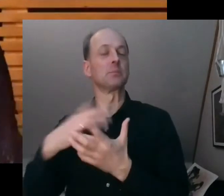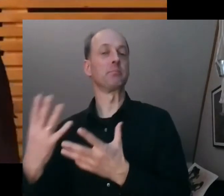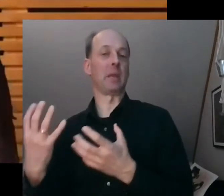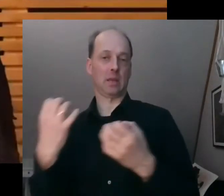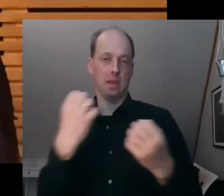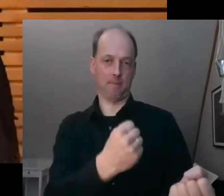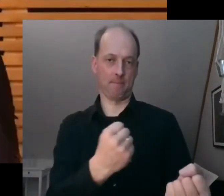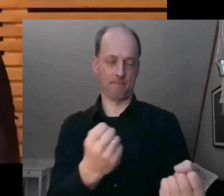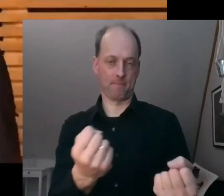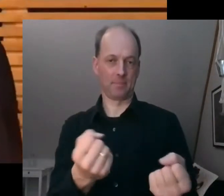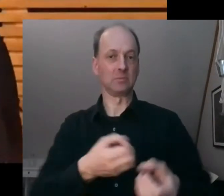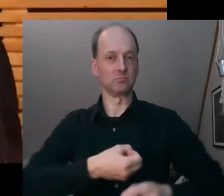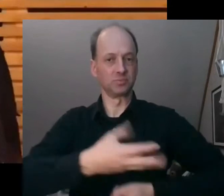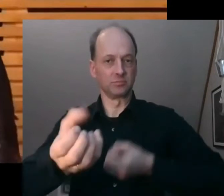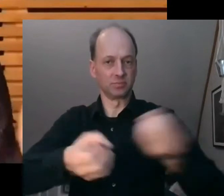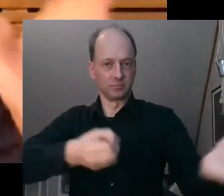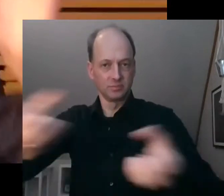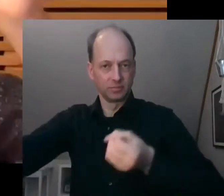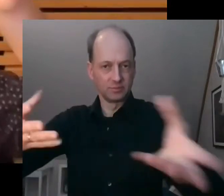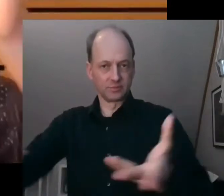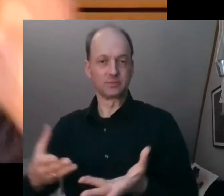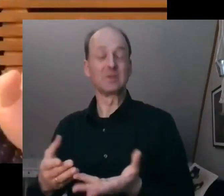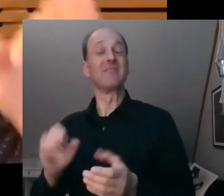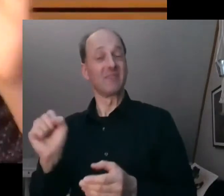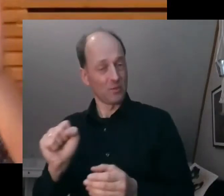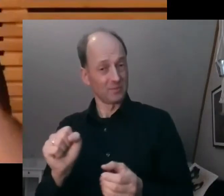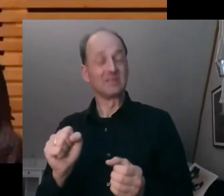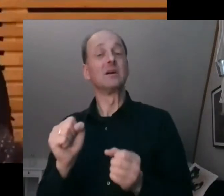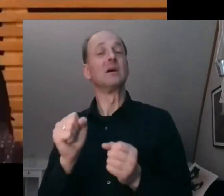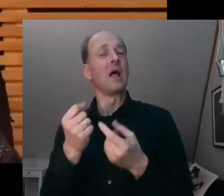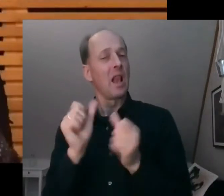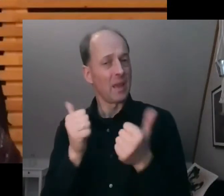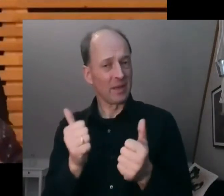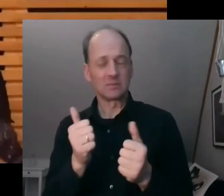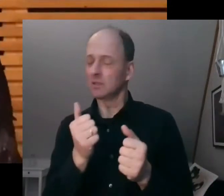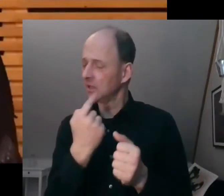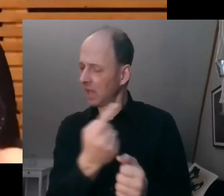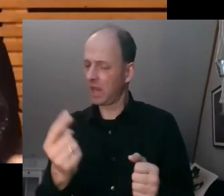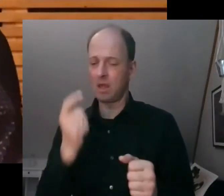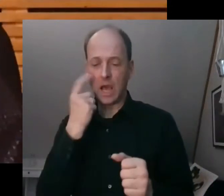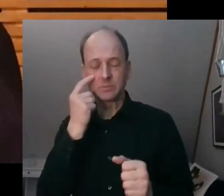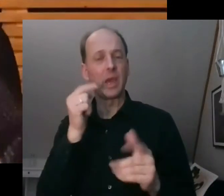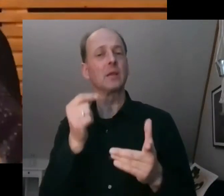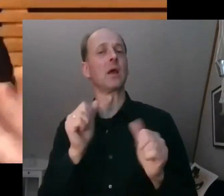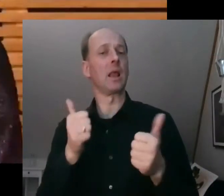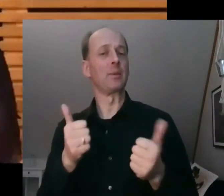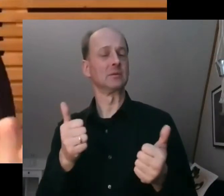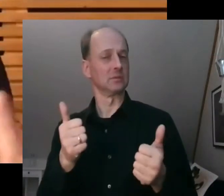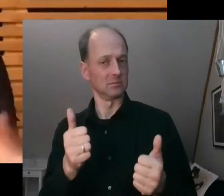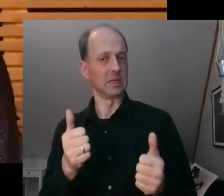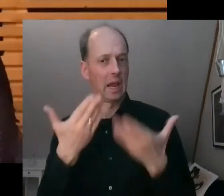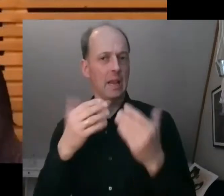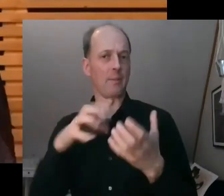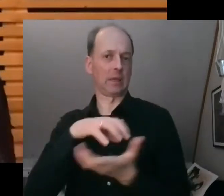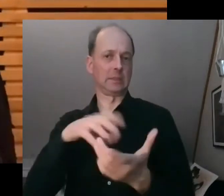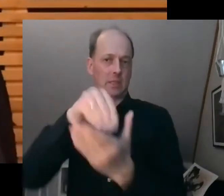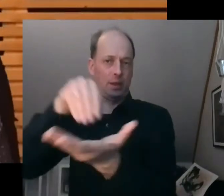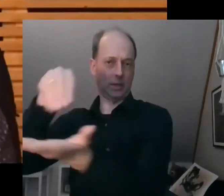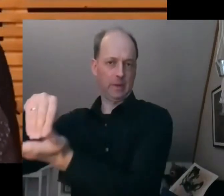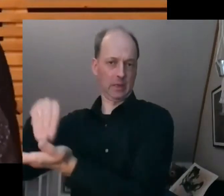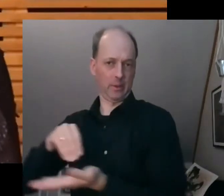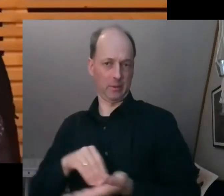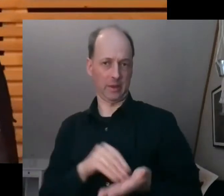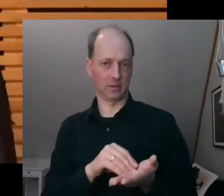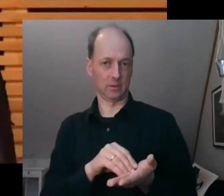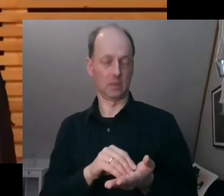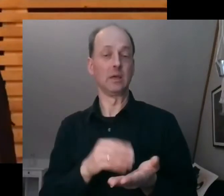climate crisis near to them. And this is also possible because climate crisis affects every little part in